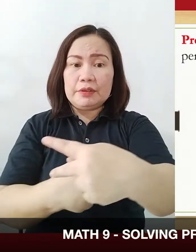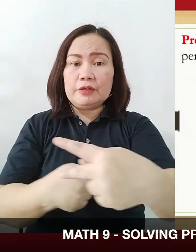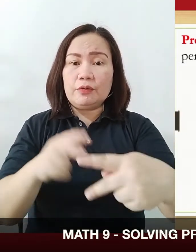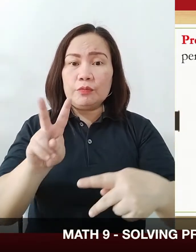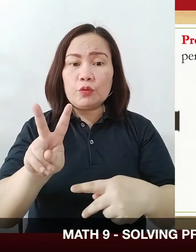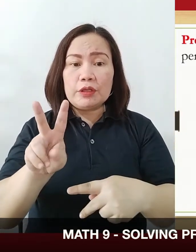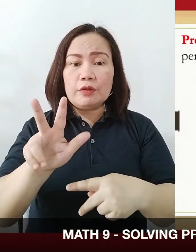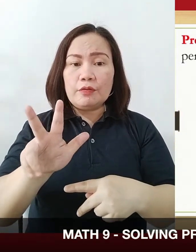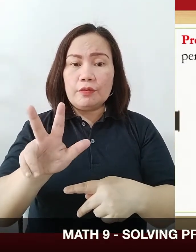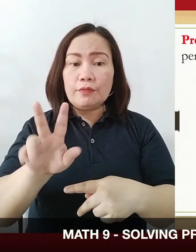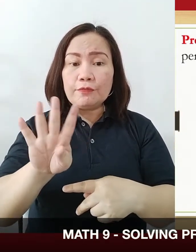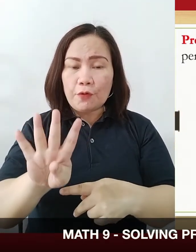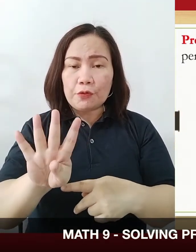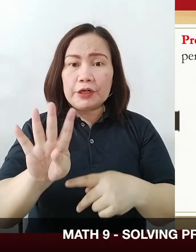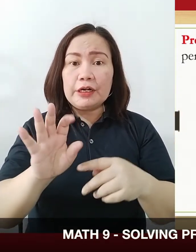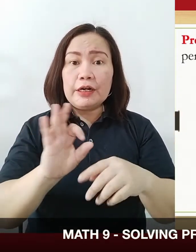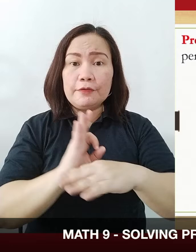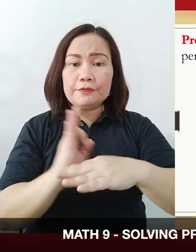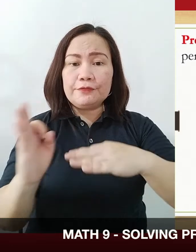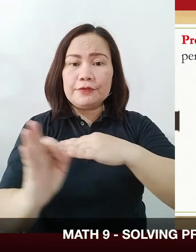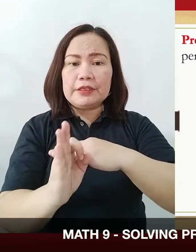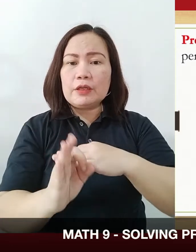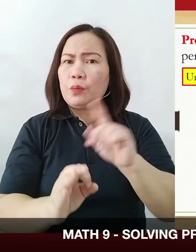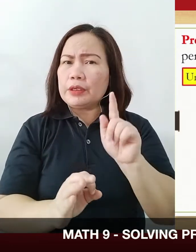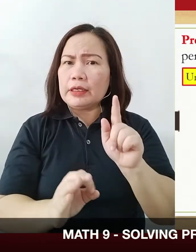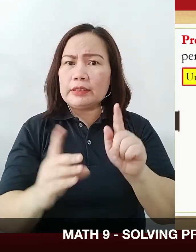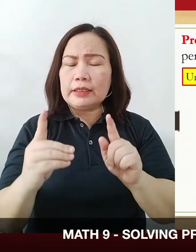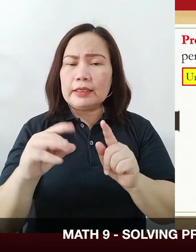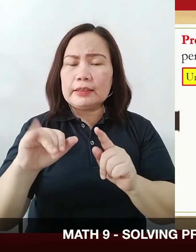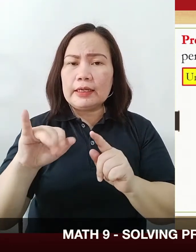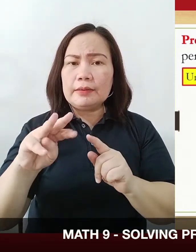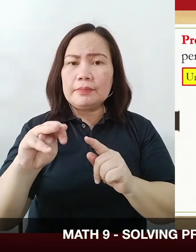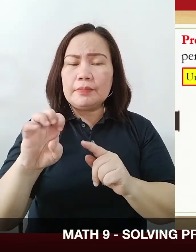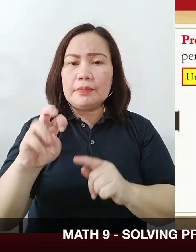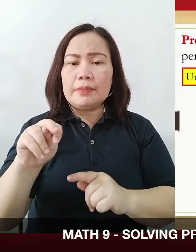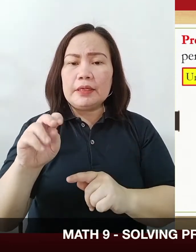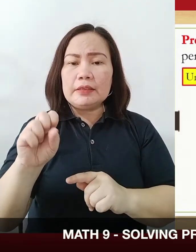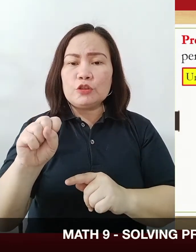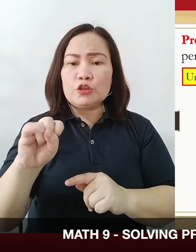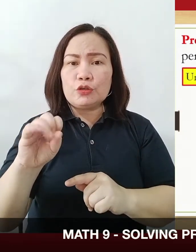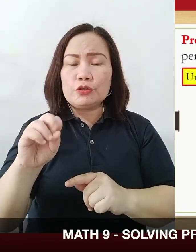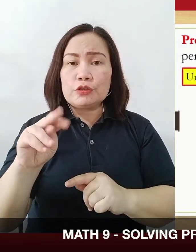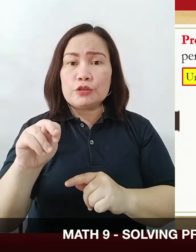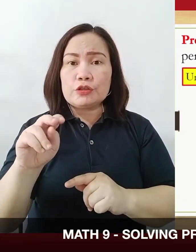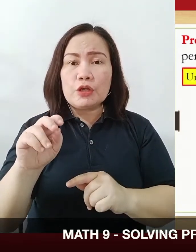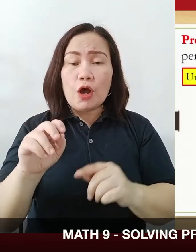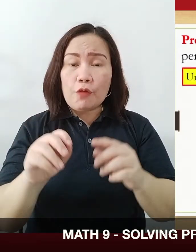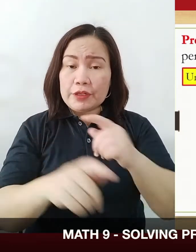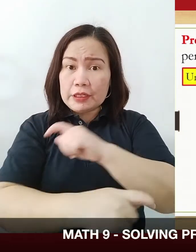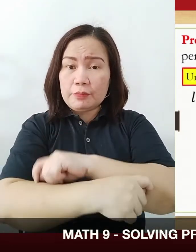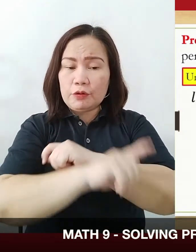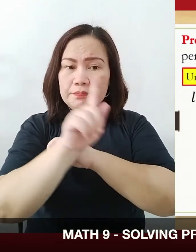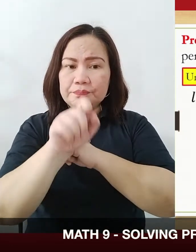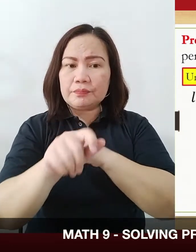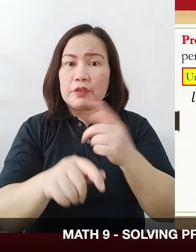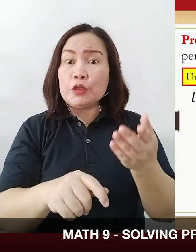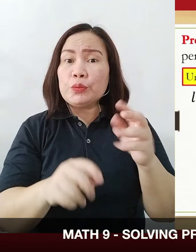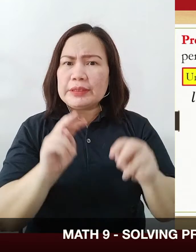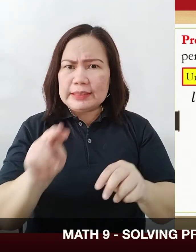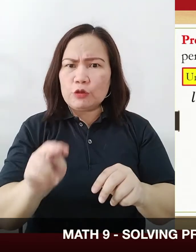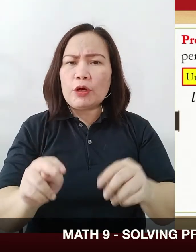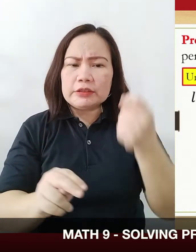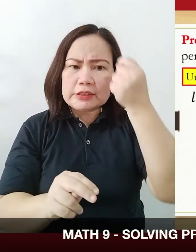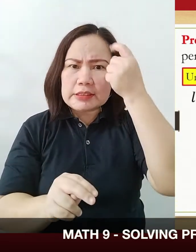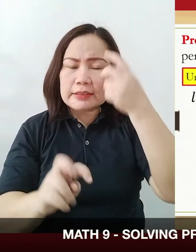table? So first, for us to solve the problem, you have to understand the problem, okay? So in the given problem, it